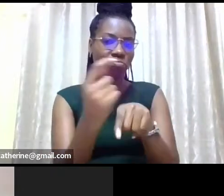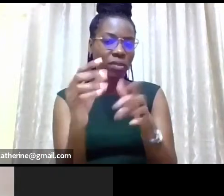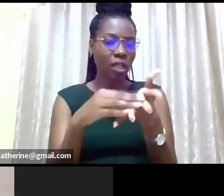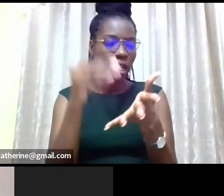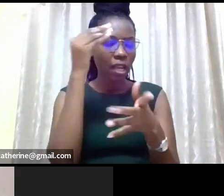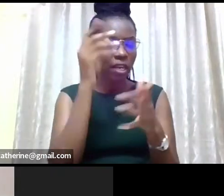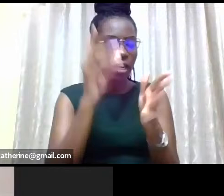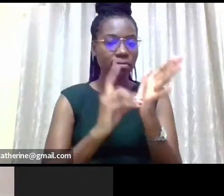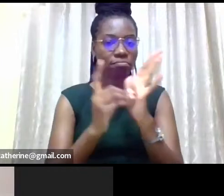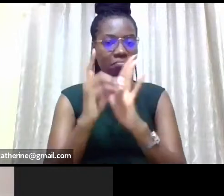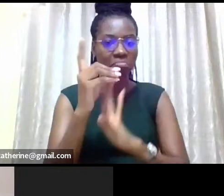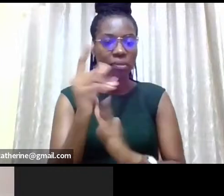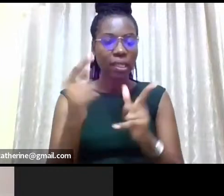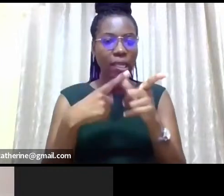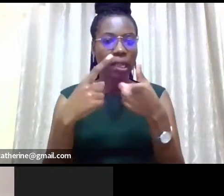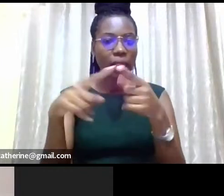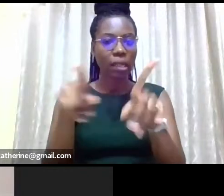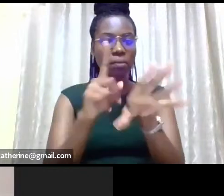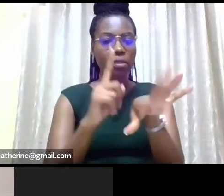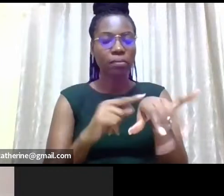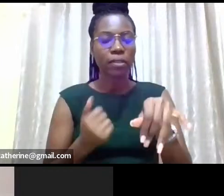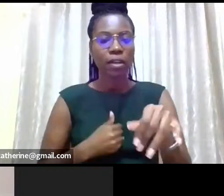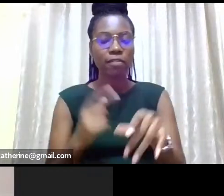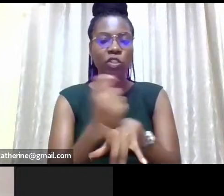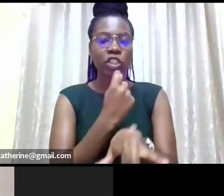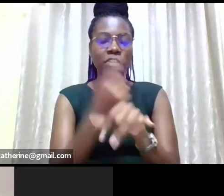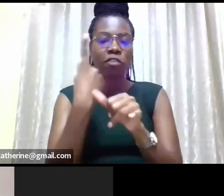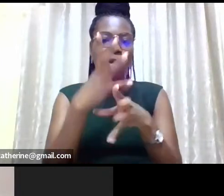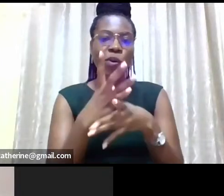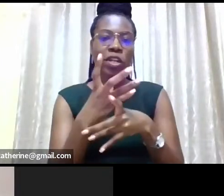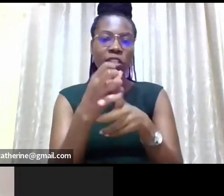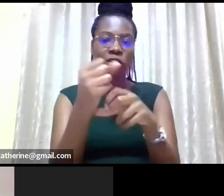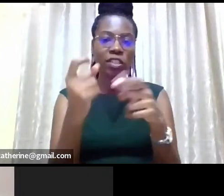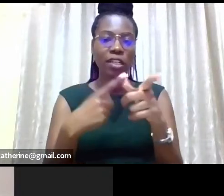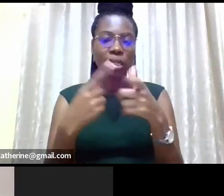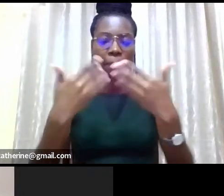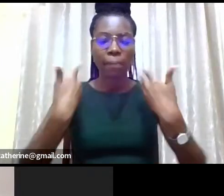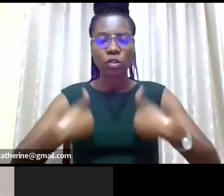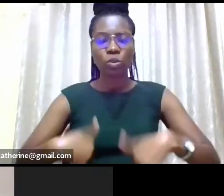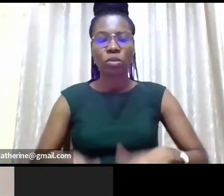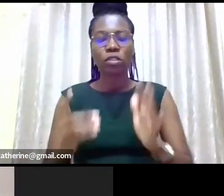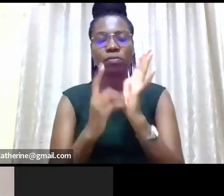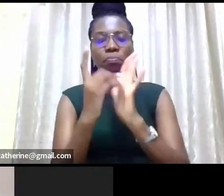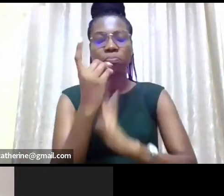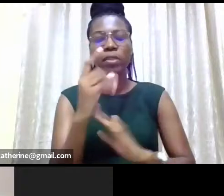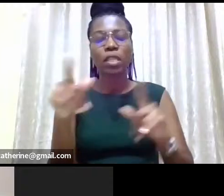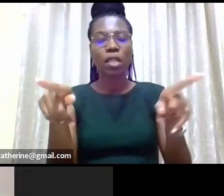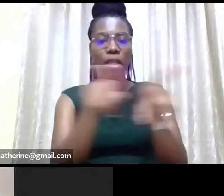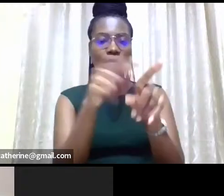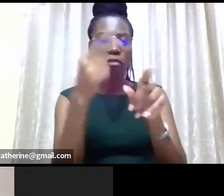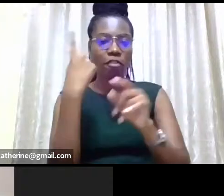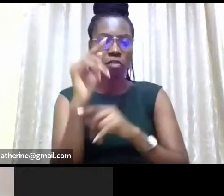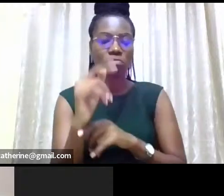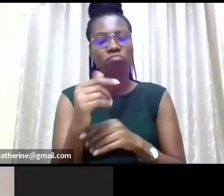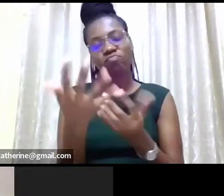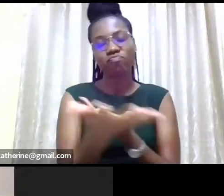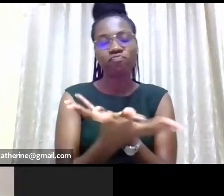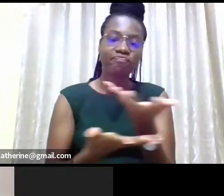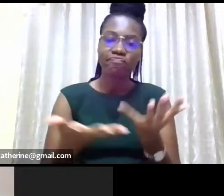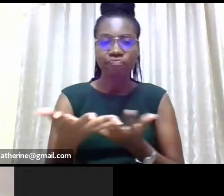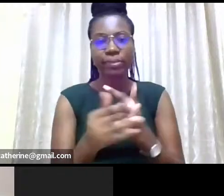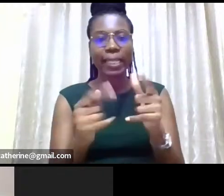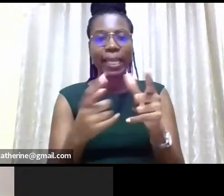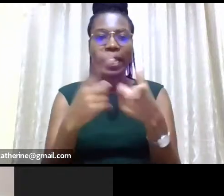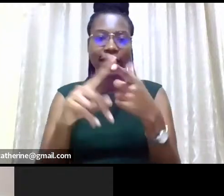development. And there we have training for your organizations. We also have personal development engagements. And then